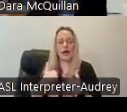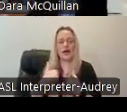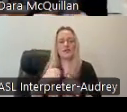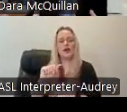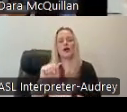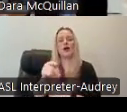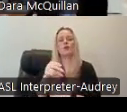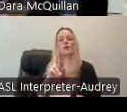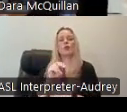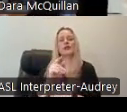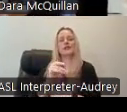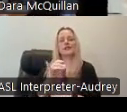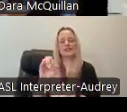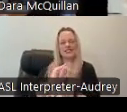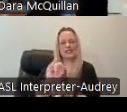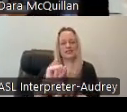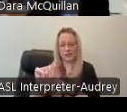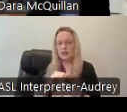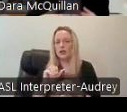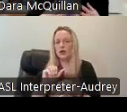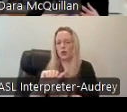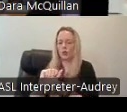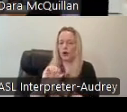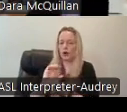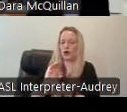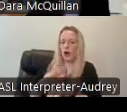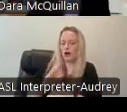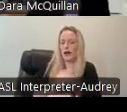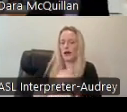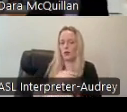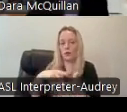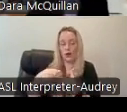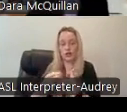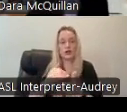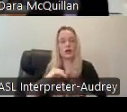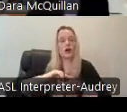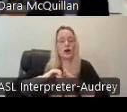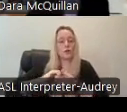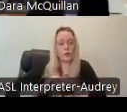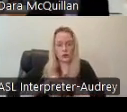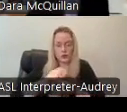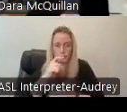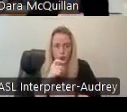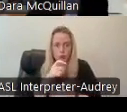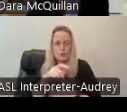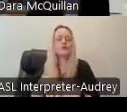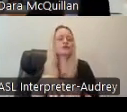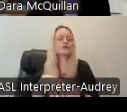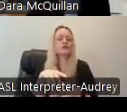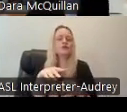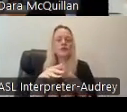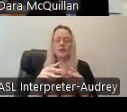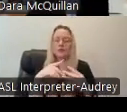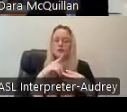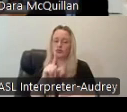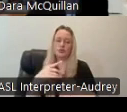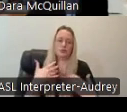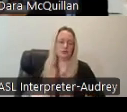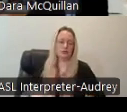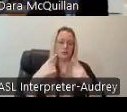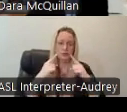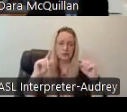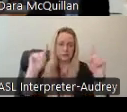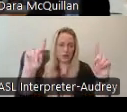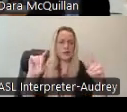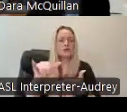construction trades and have them work on our project. Our partners on this project are some very well-known New York